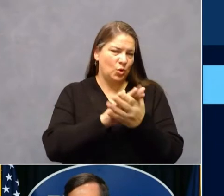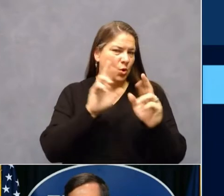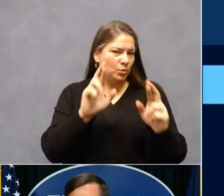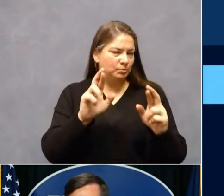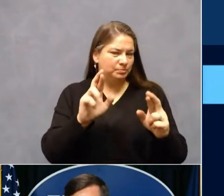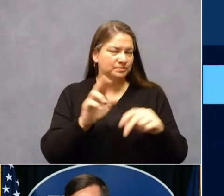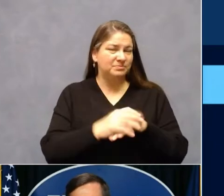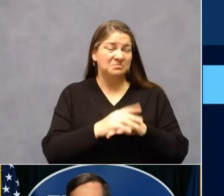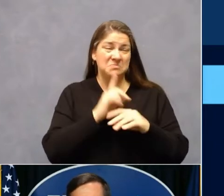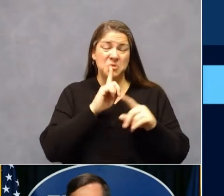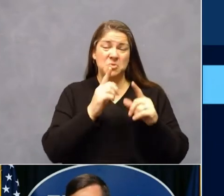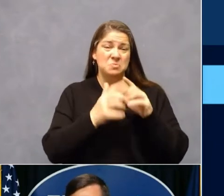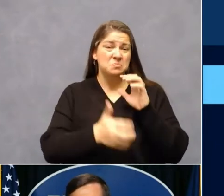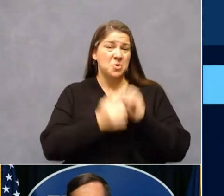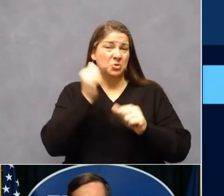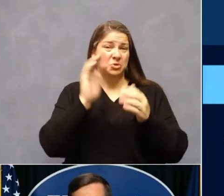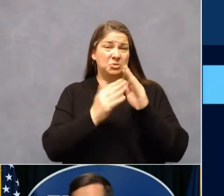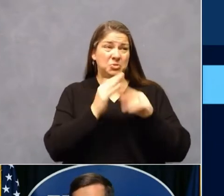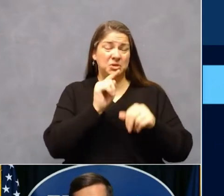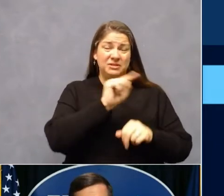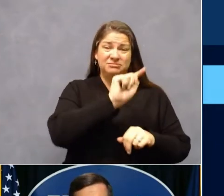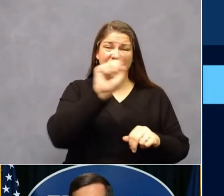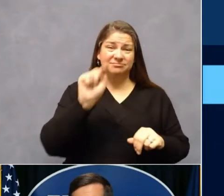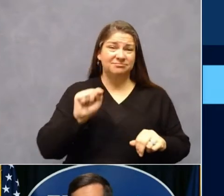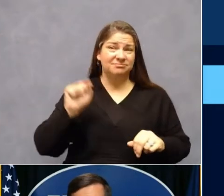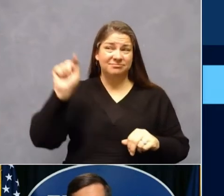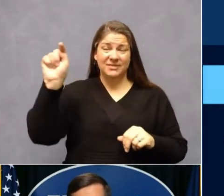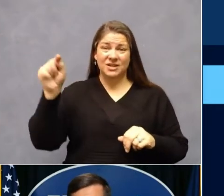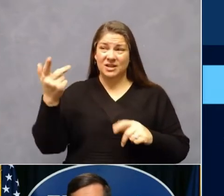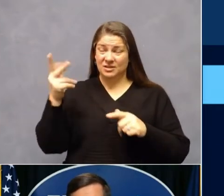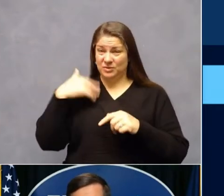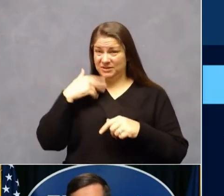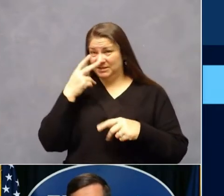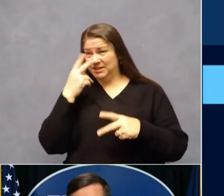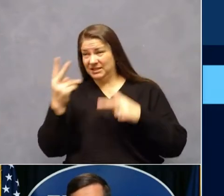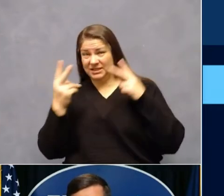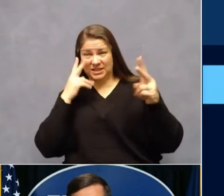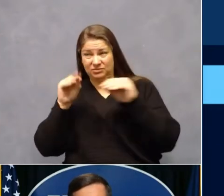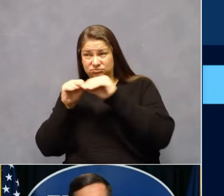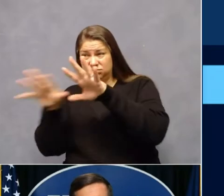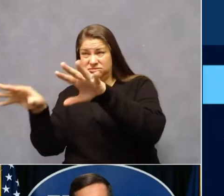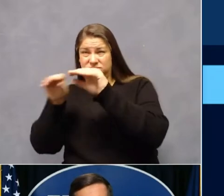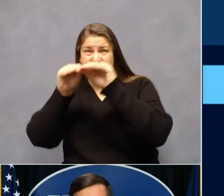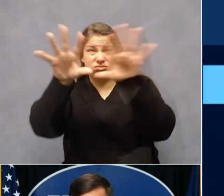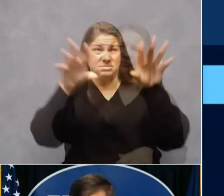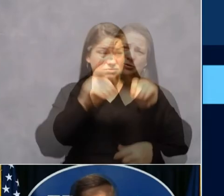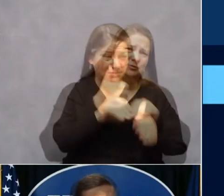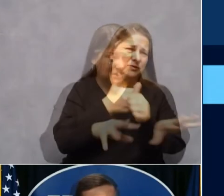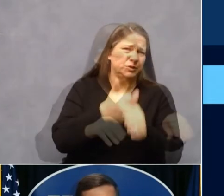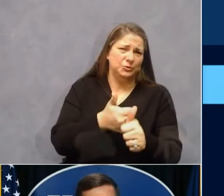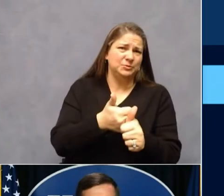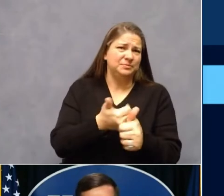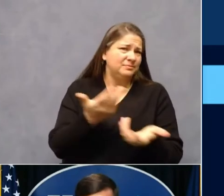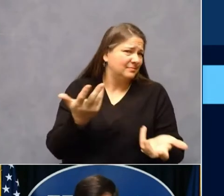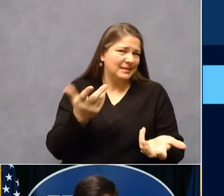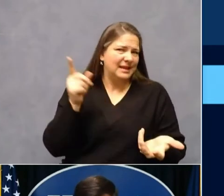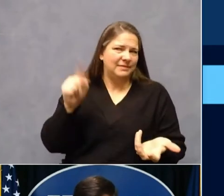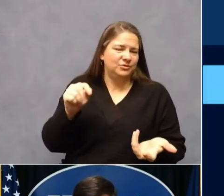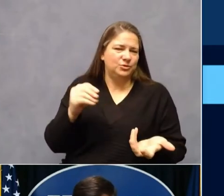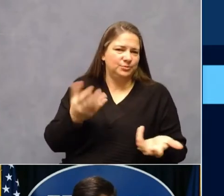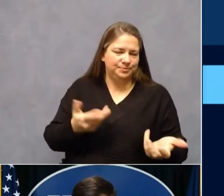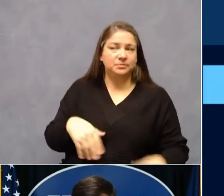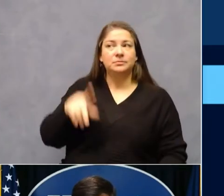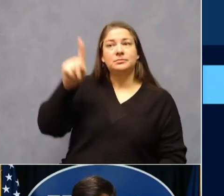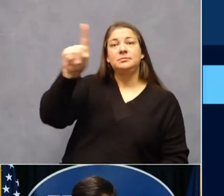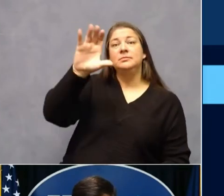7th, if they are not in a red county. Middle schools and high schools will remain closed until January 4th. Closing bars and